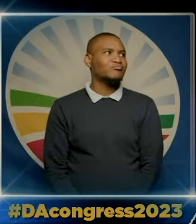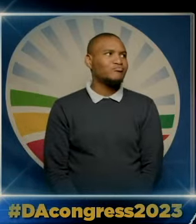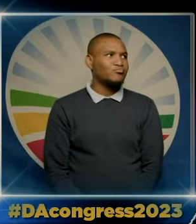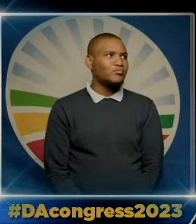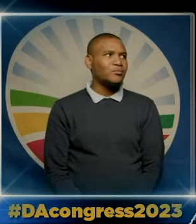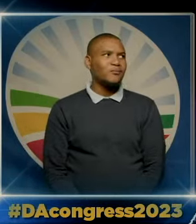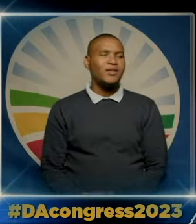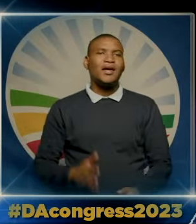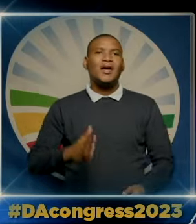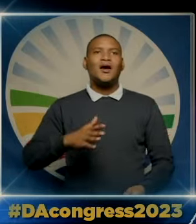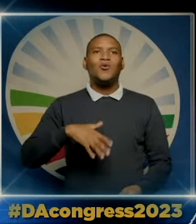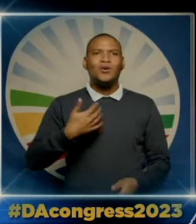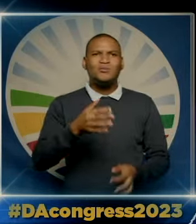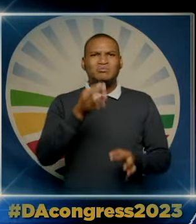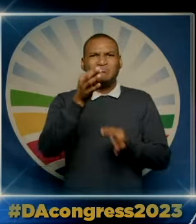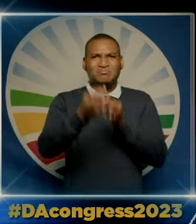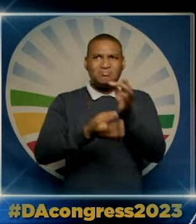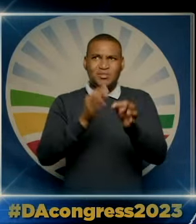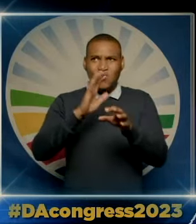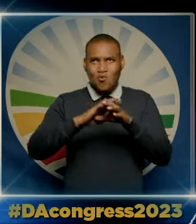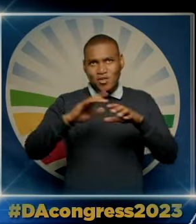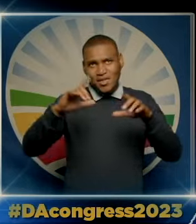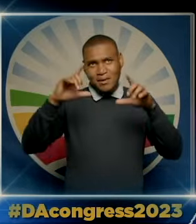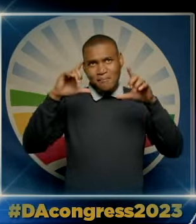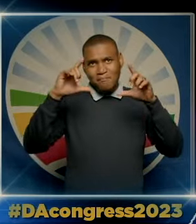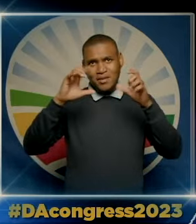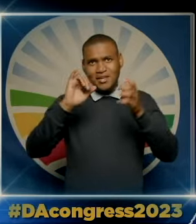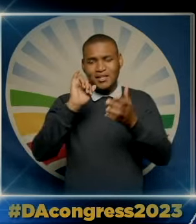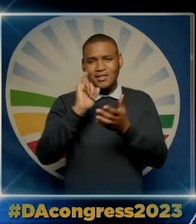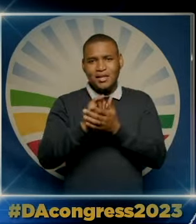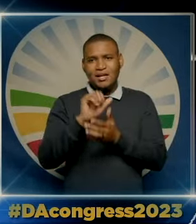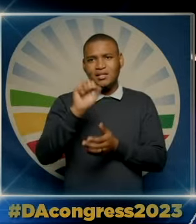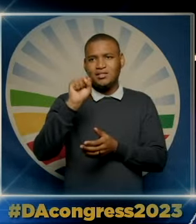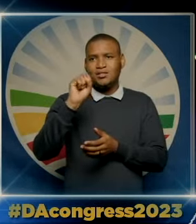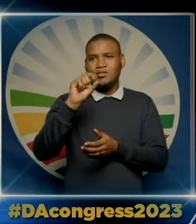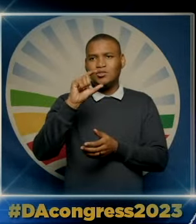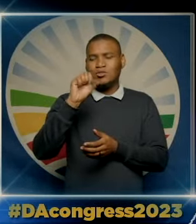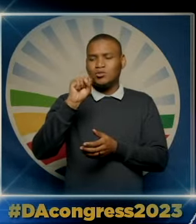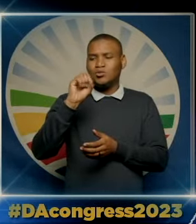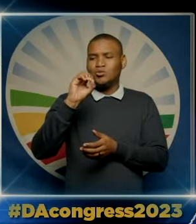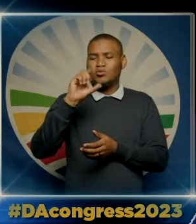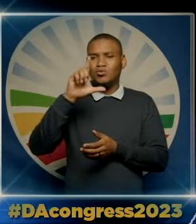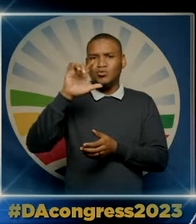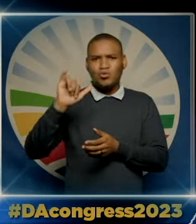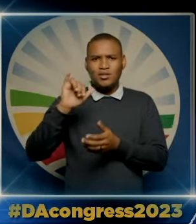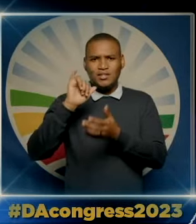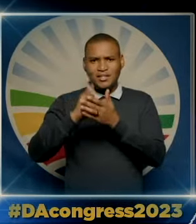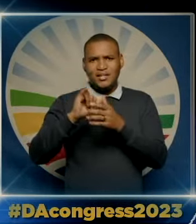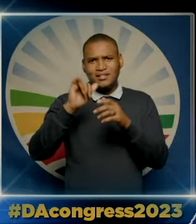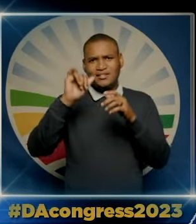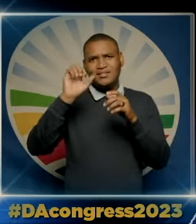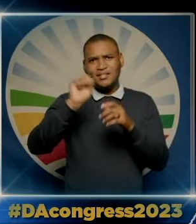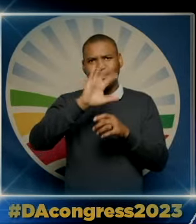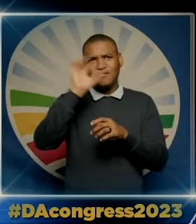I want to expand on the picture that Solly has painted of a South Africa that works under the DA. You